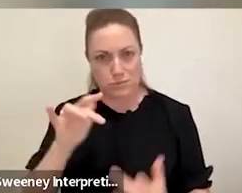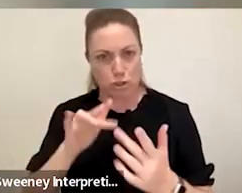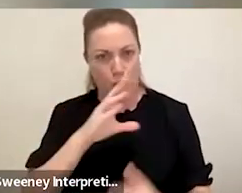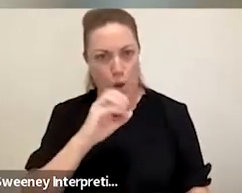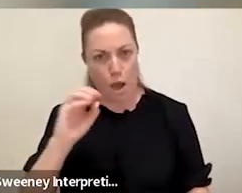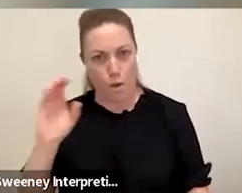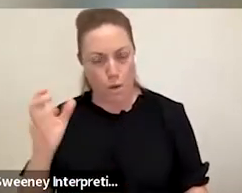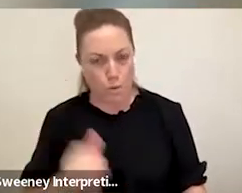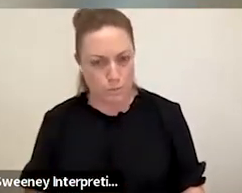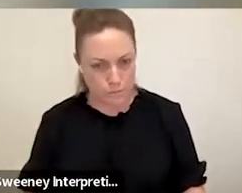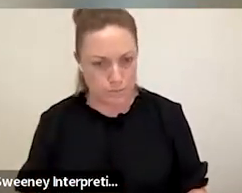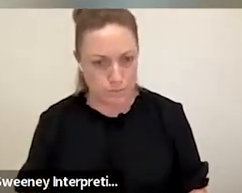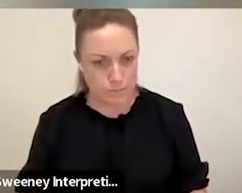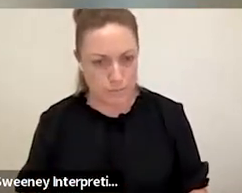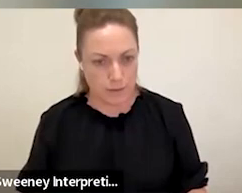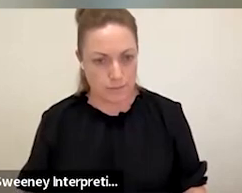Sure. Yeah, we